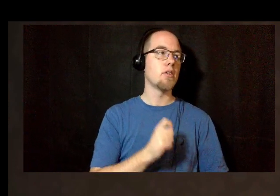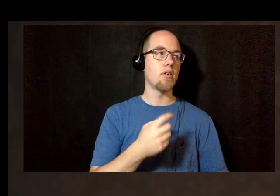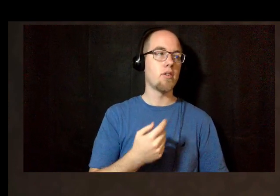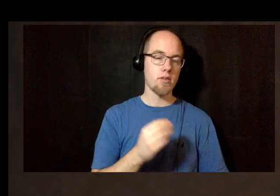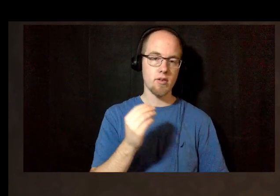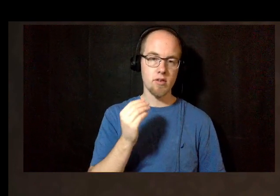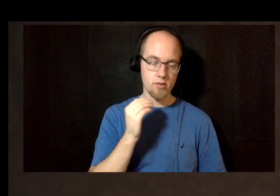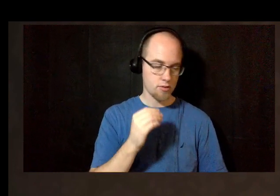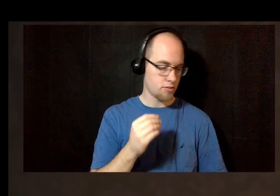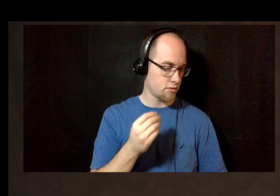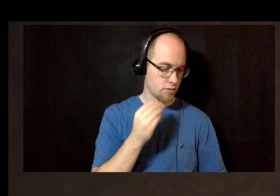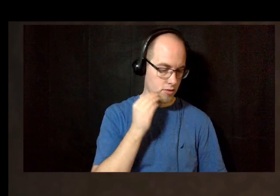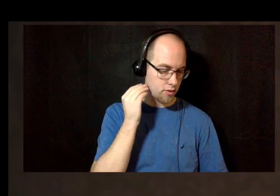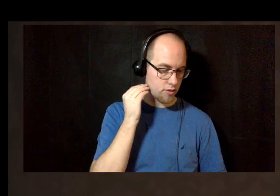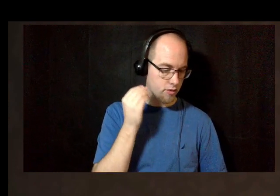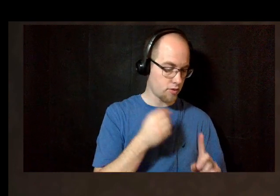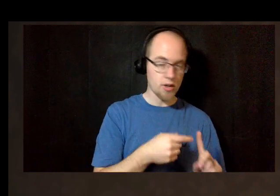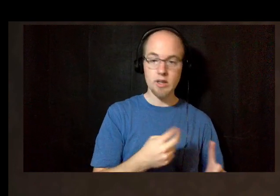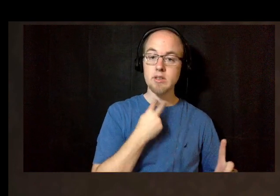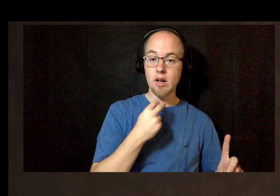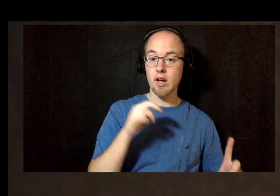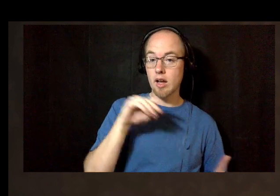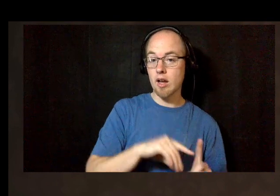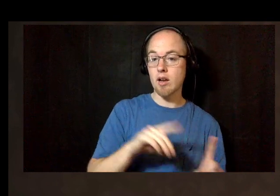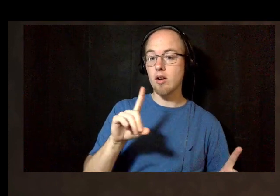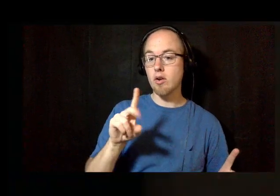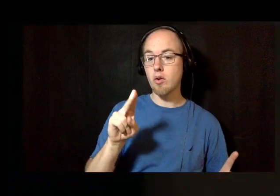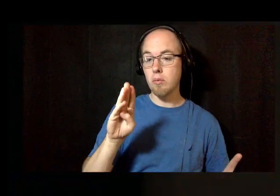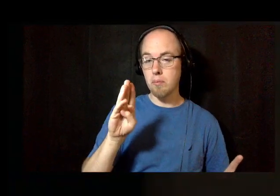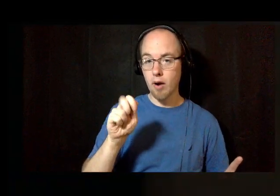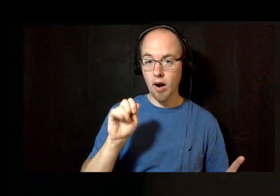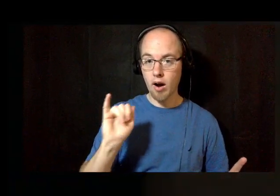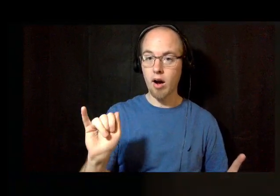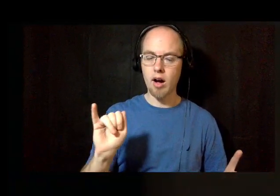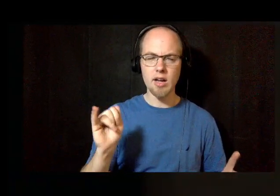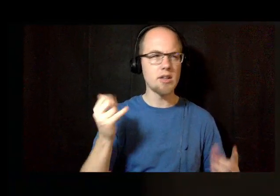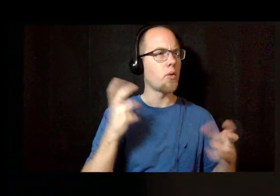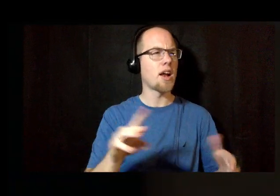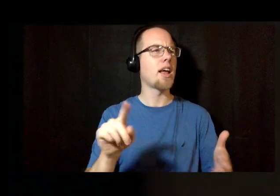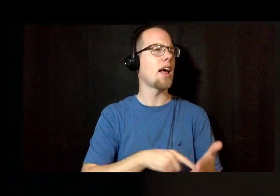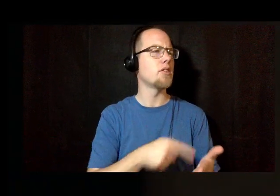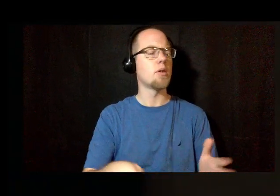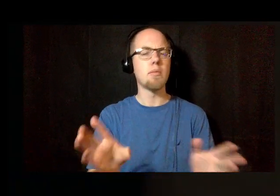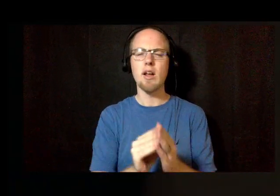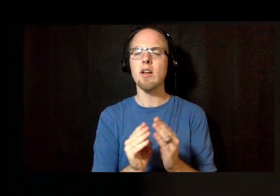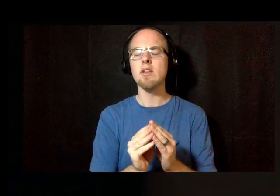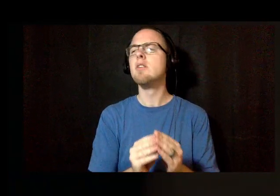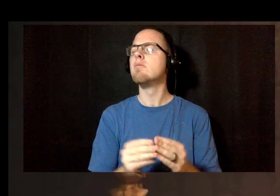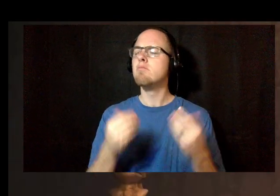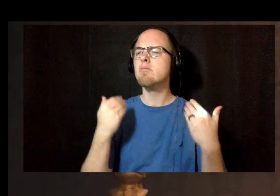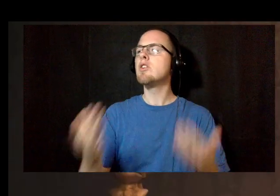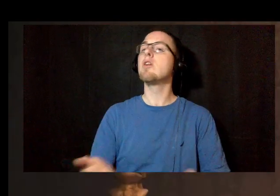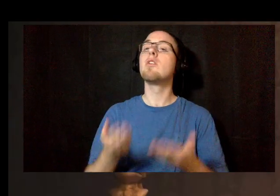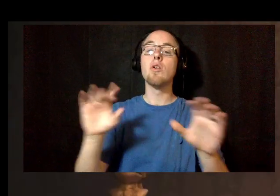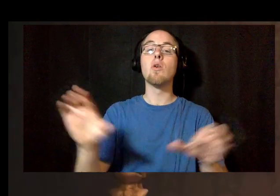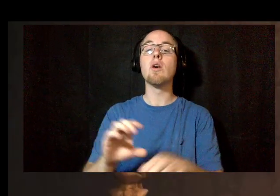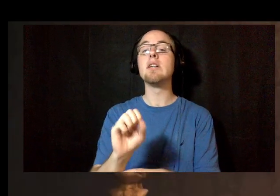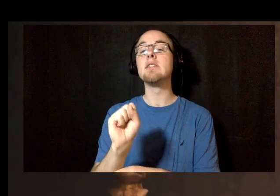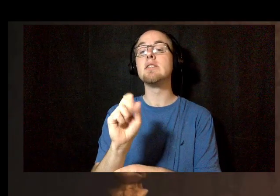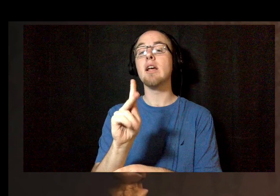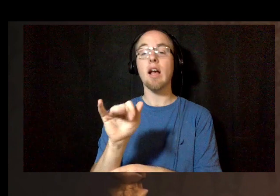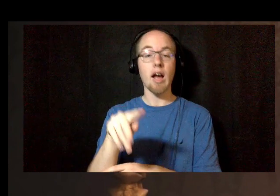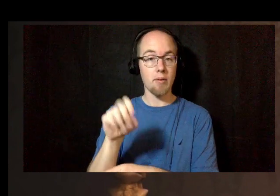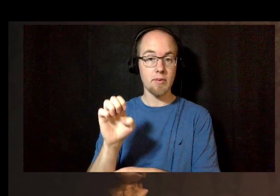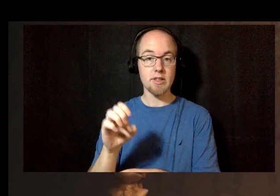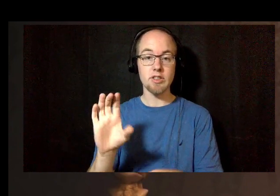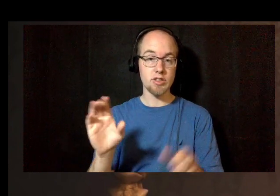in Dubai due to a flight cancellation. So rather than cancel the meeting, Morgan suggested to these businessmen in Sydney that they do a Skype chat because he's